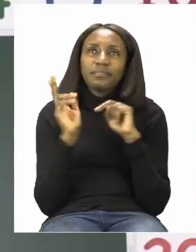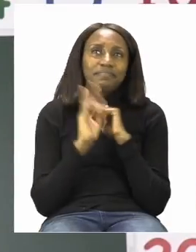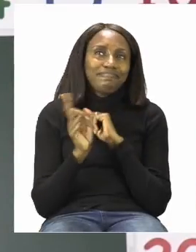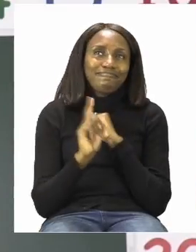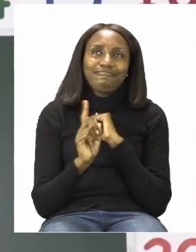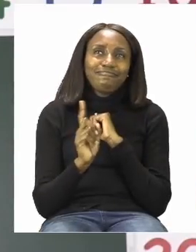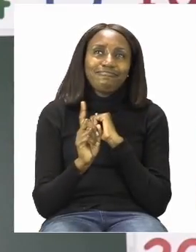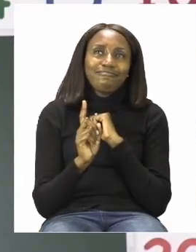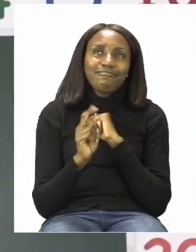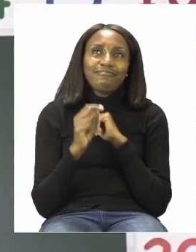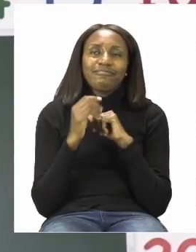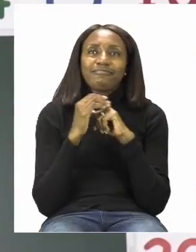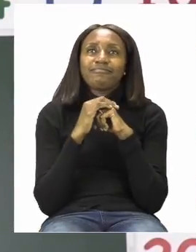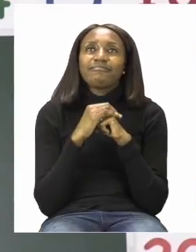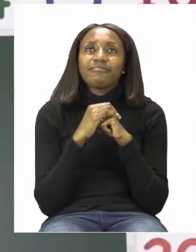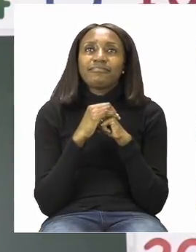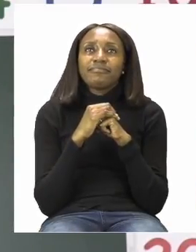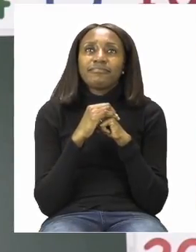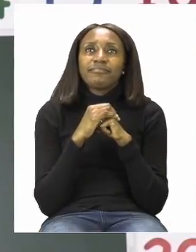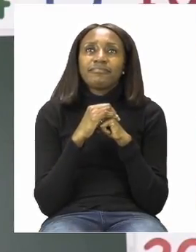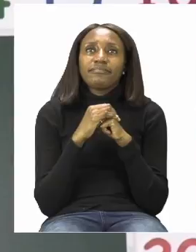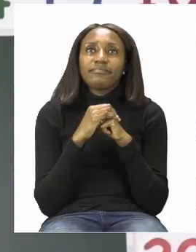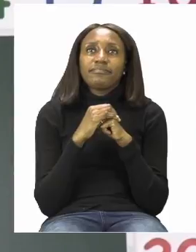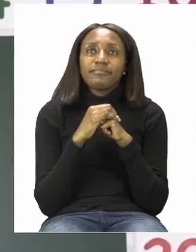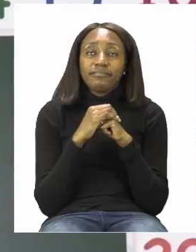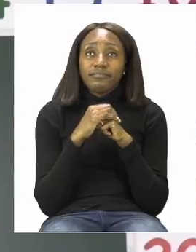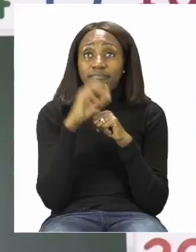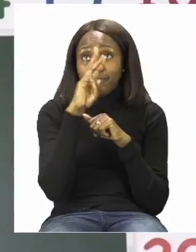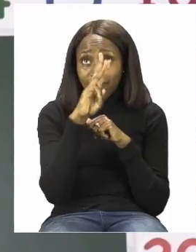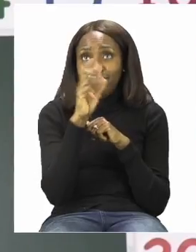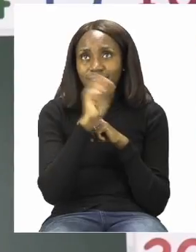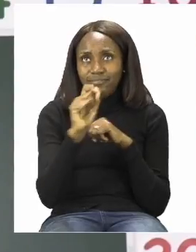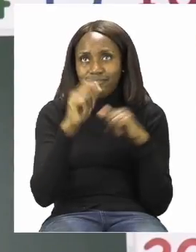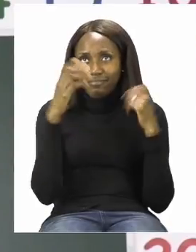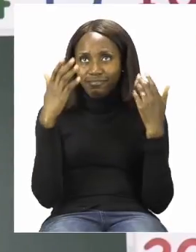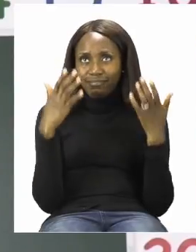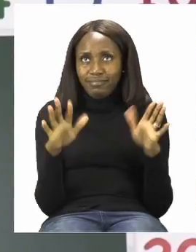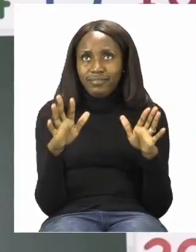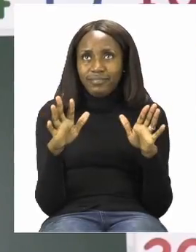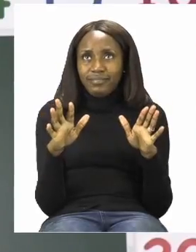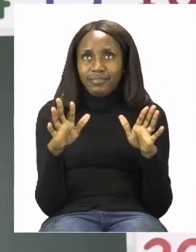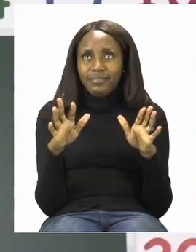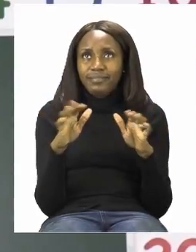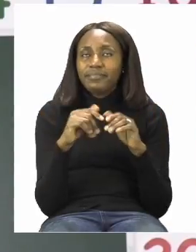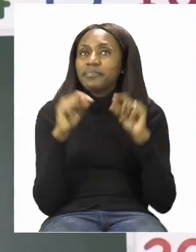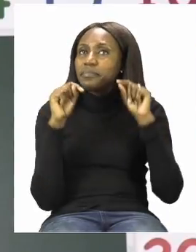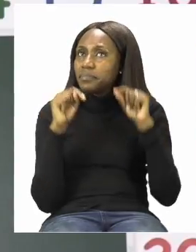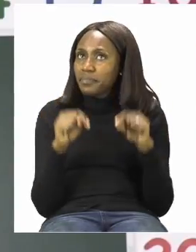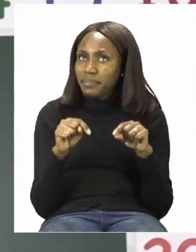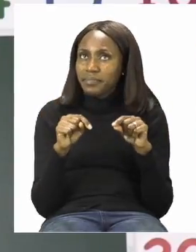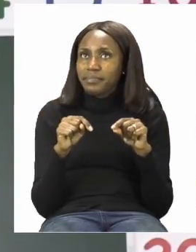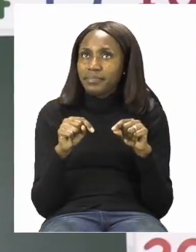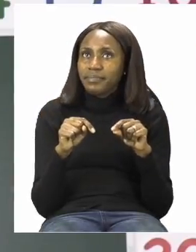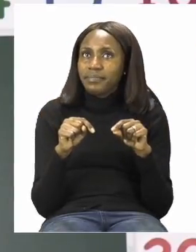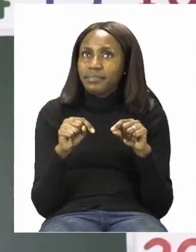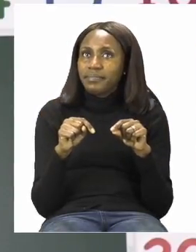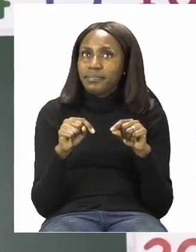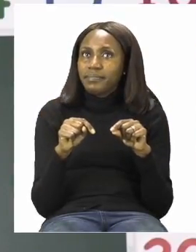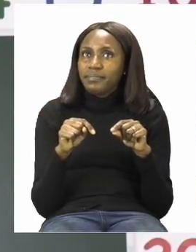your numbers. So we have 3 in its place, and now we need to